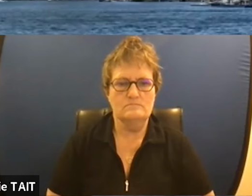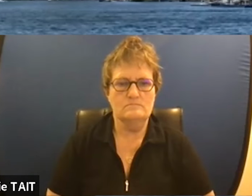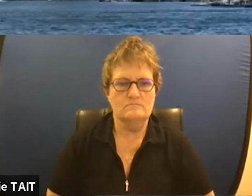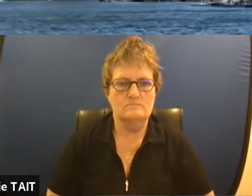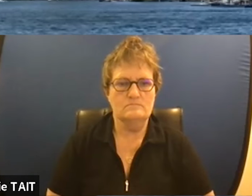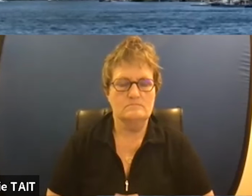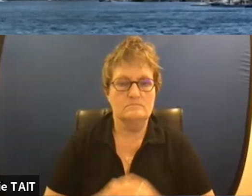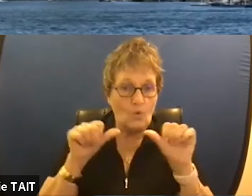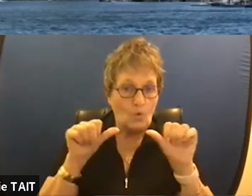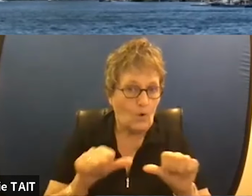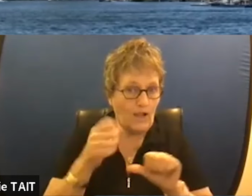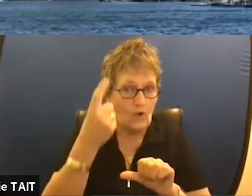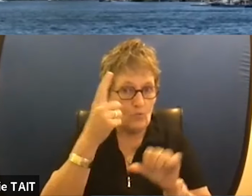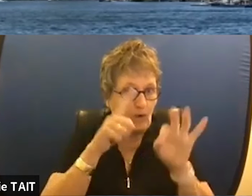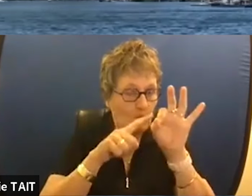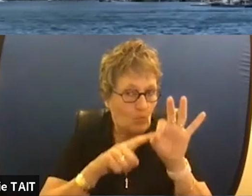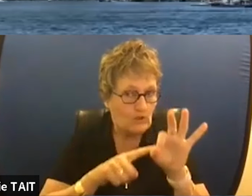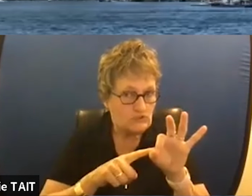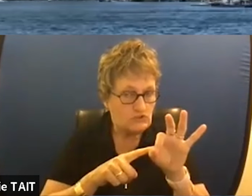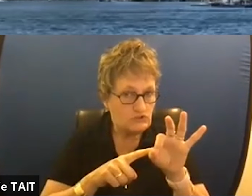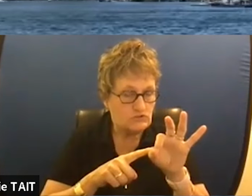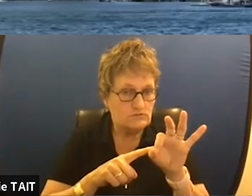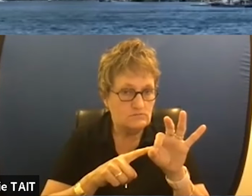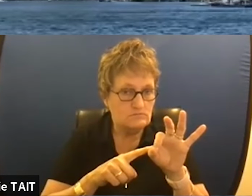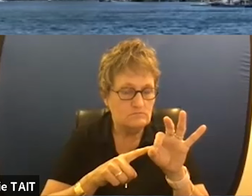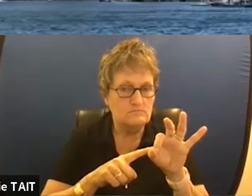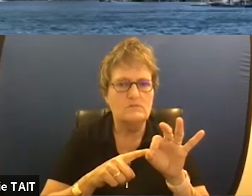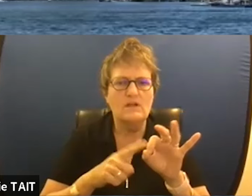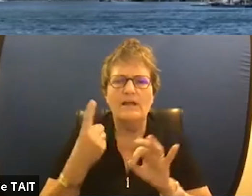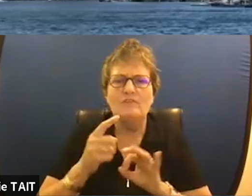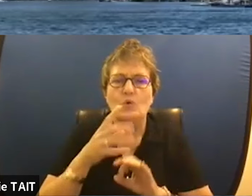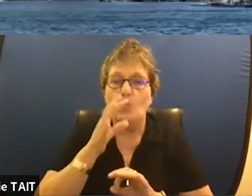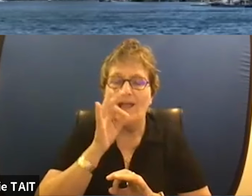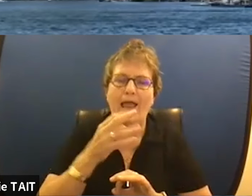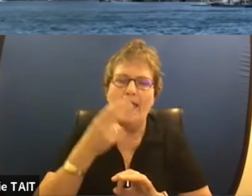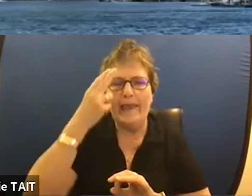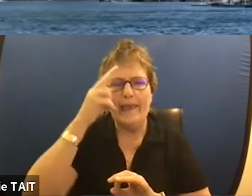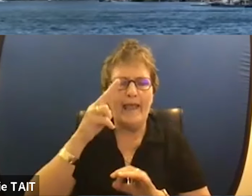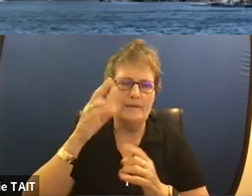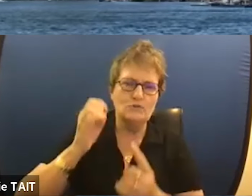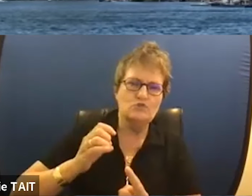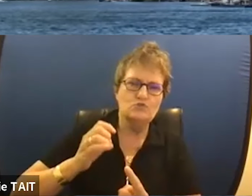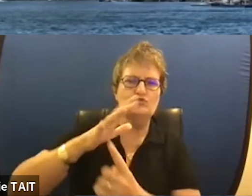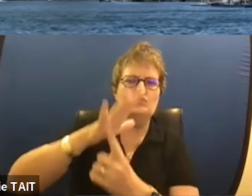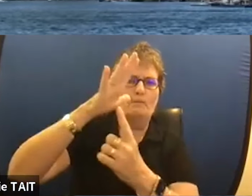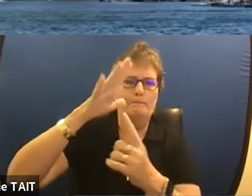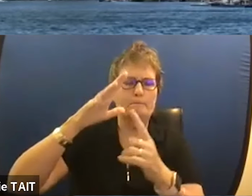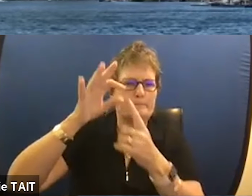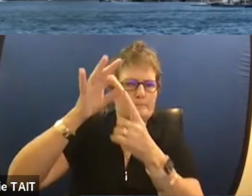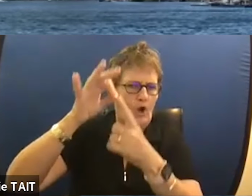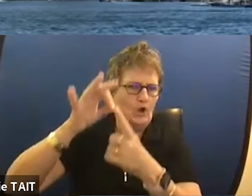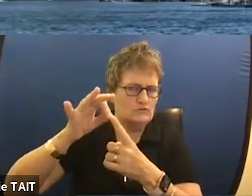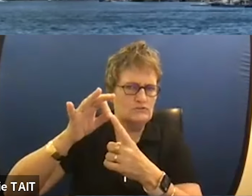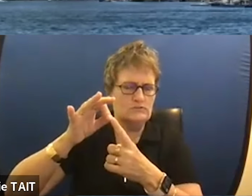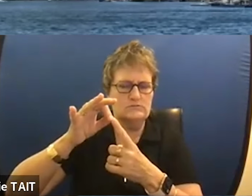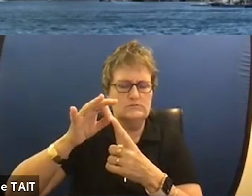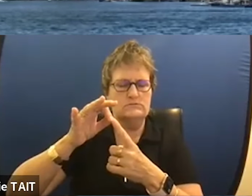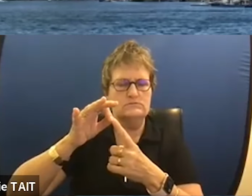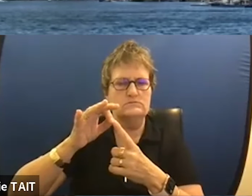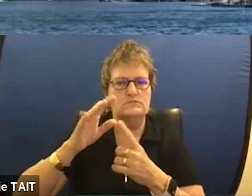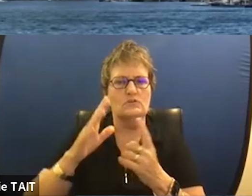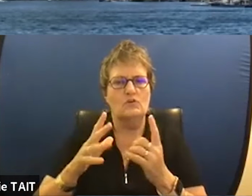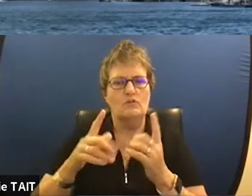Okay, here's one question that we got. If you could name a few top priorities, requirements, or interventions for